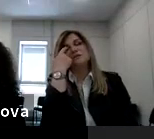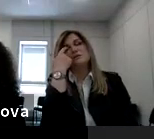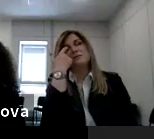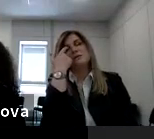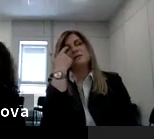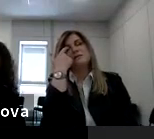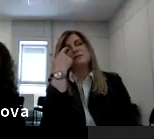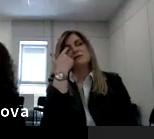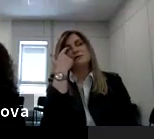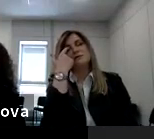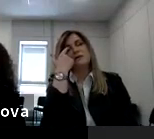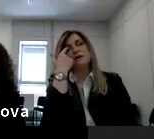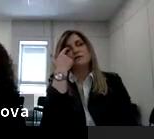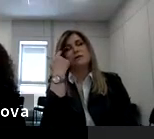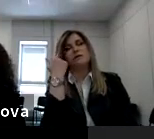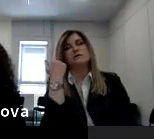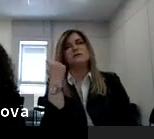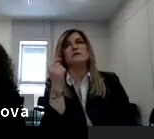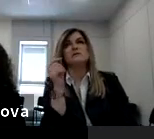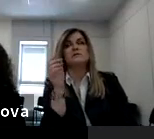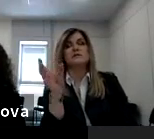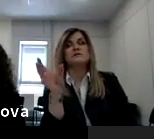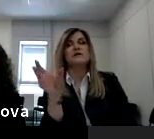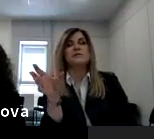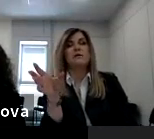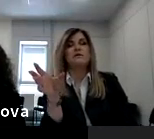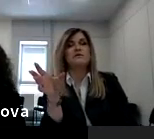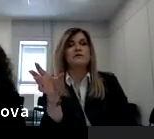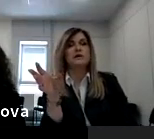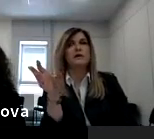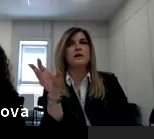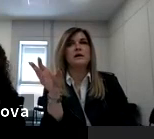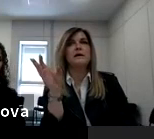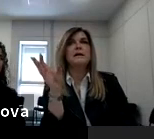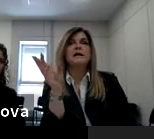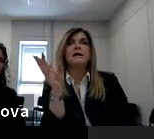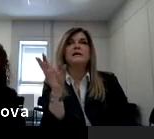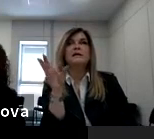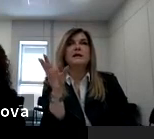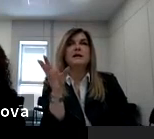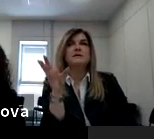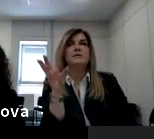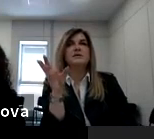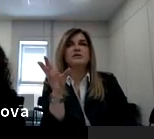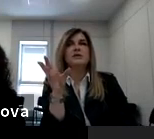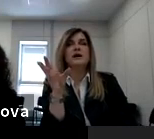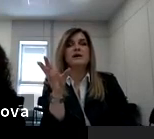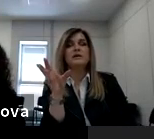I don't remember, it's something around 400 watts. So it is very powerful. And it has a special arm